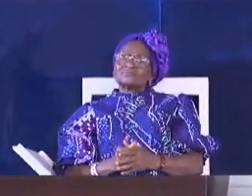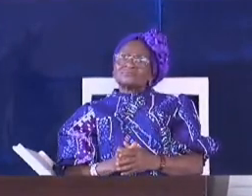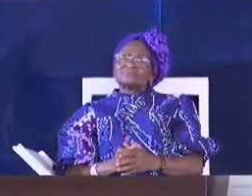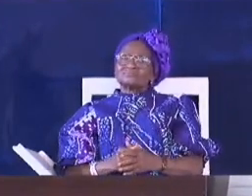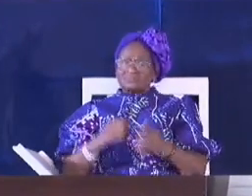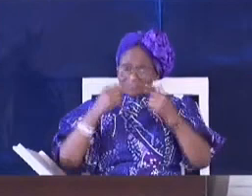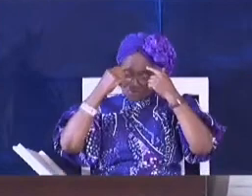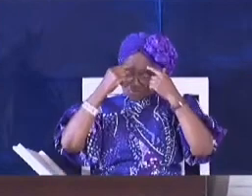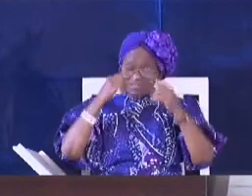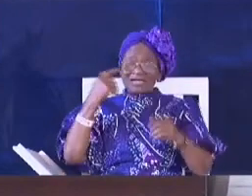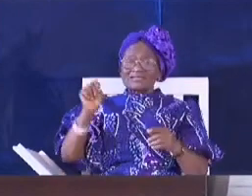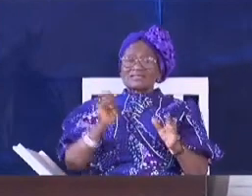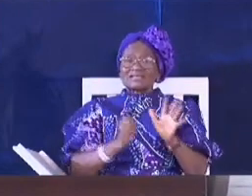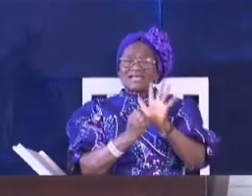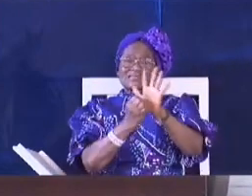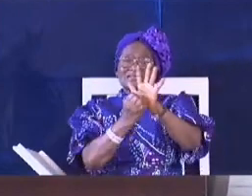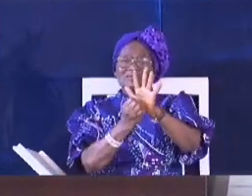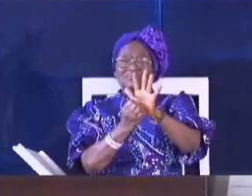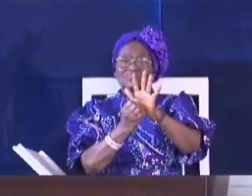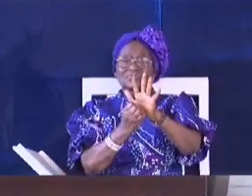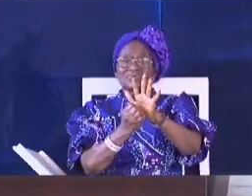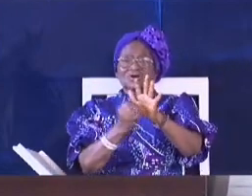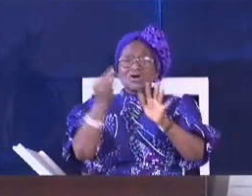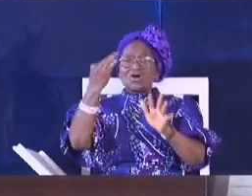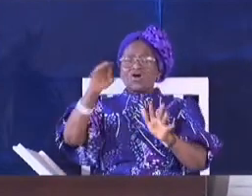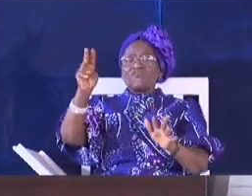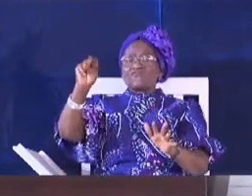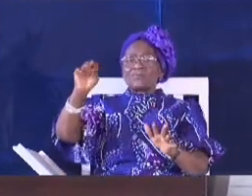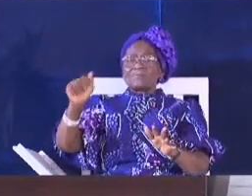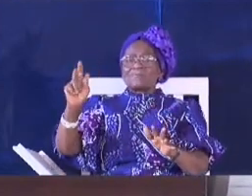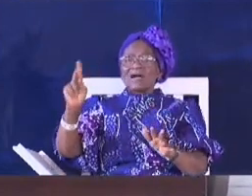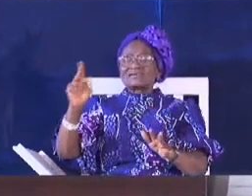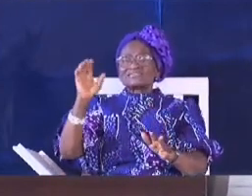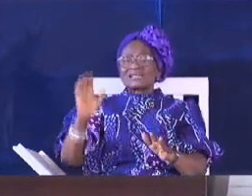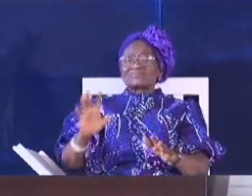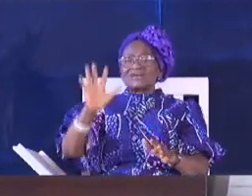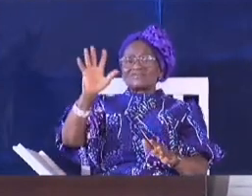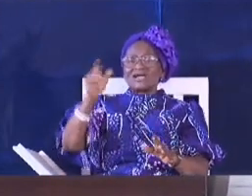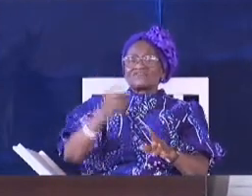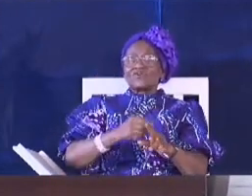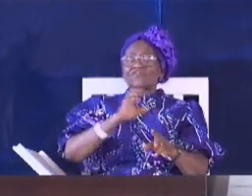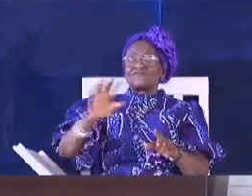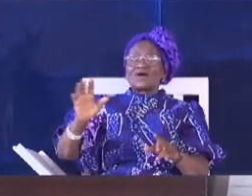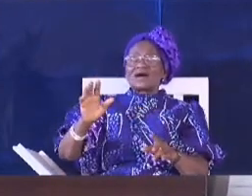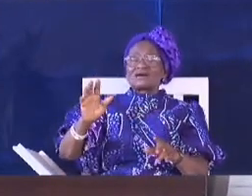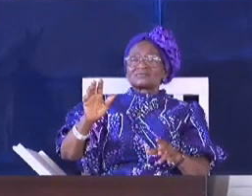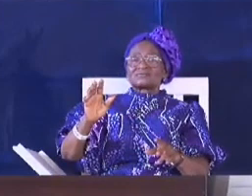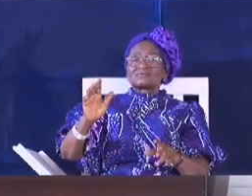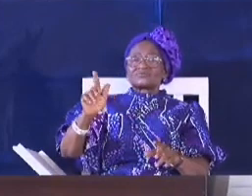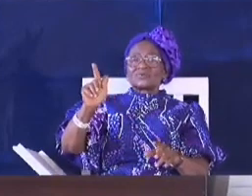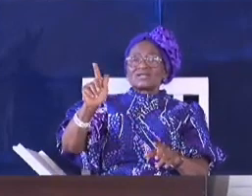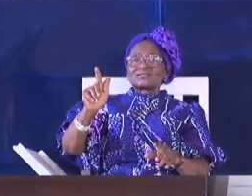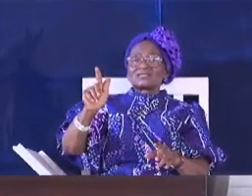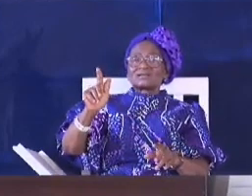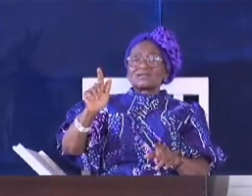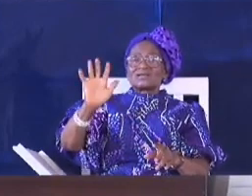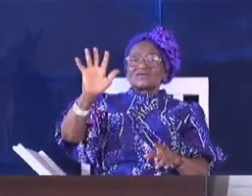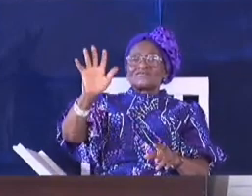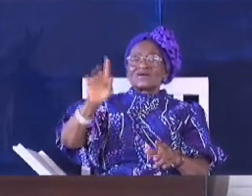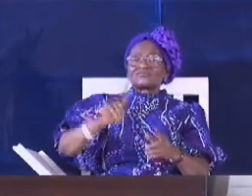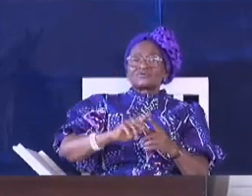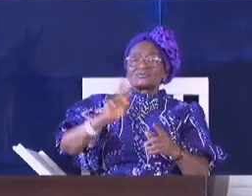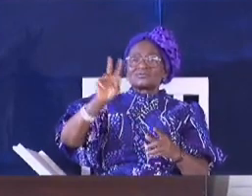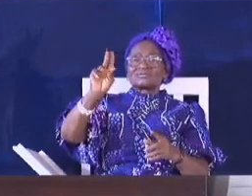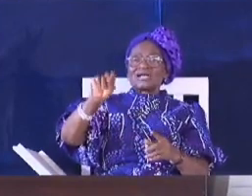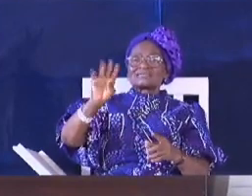Consider the example of Mark chapter 5. From verse 25 to 34, Mark 5, 25 to